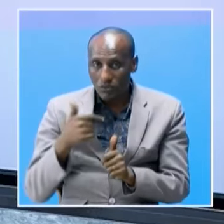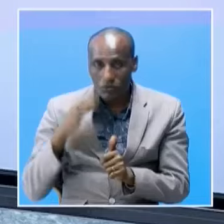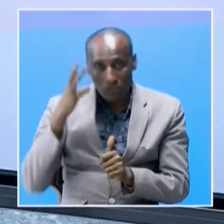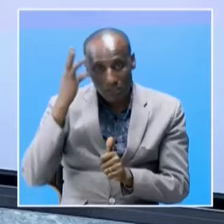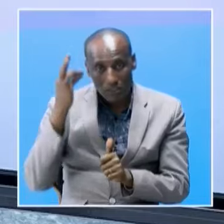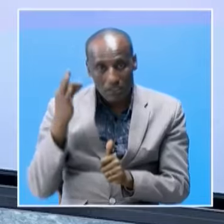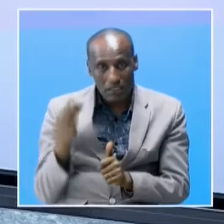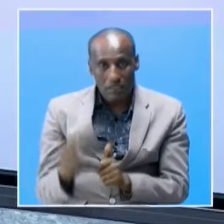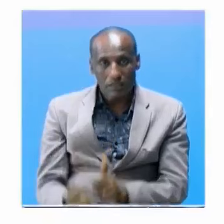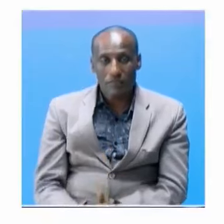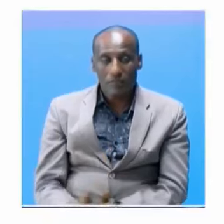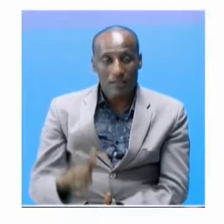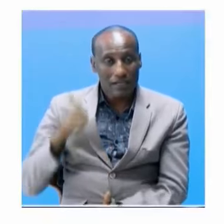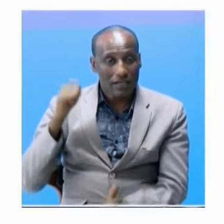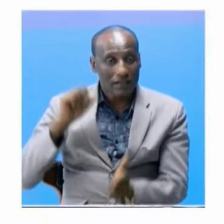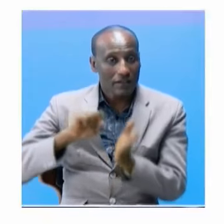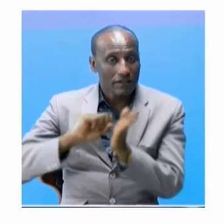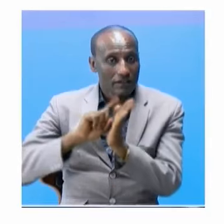go. Another one.